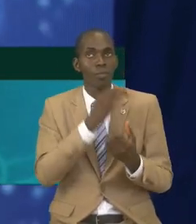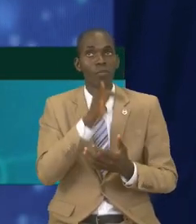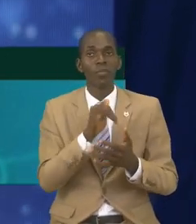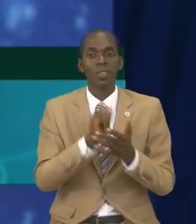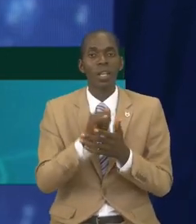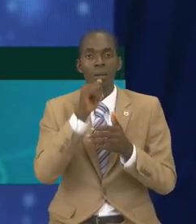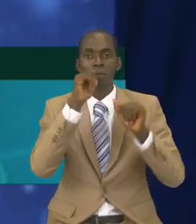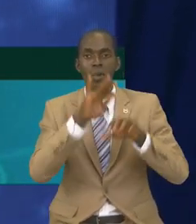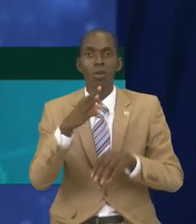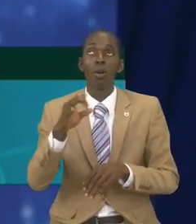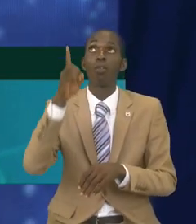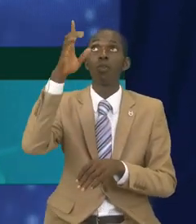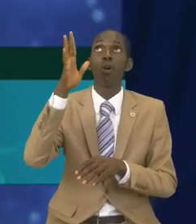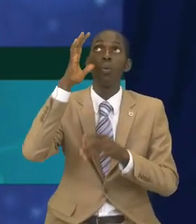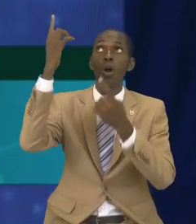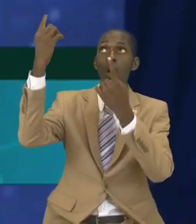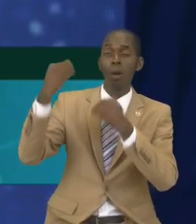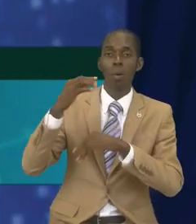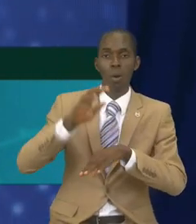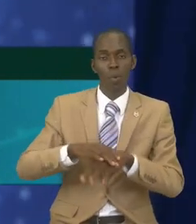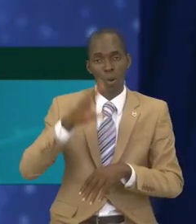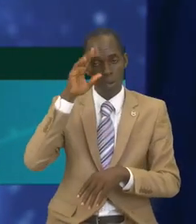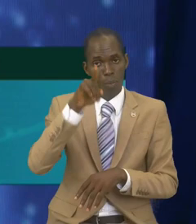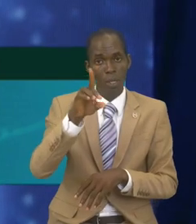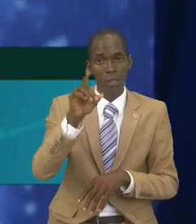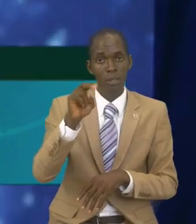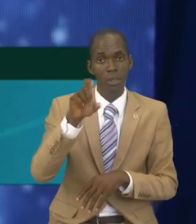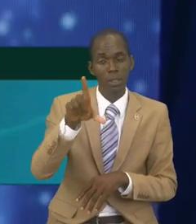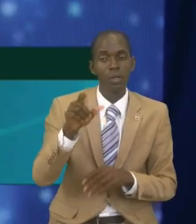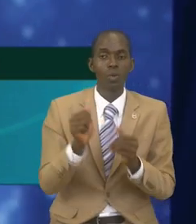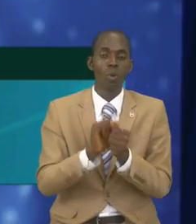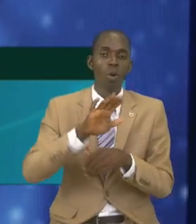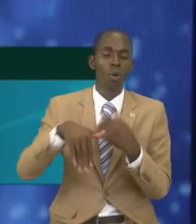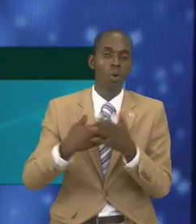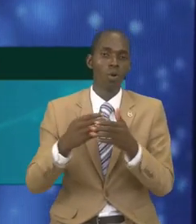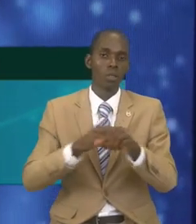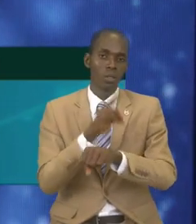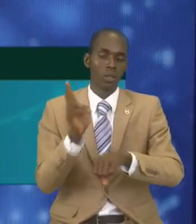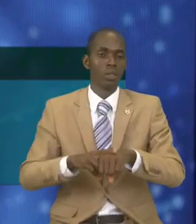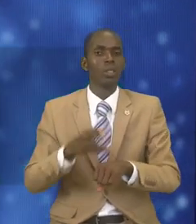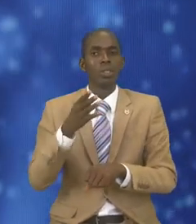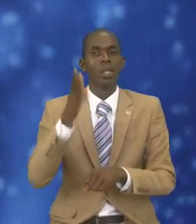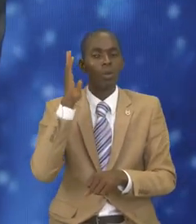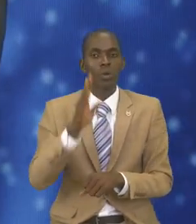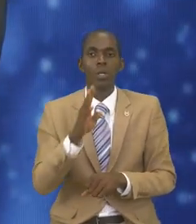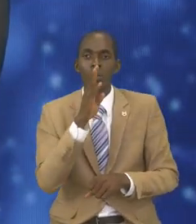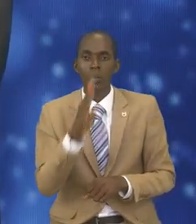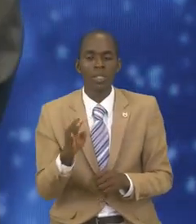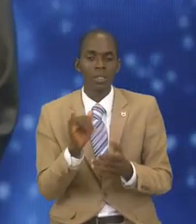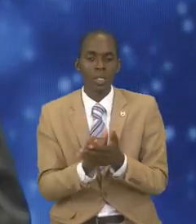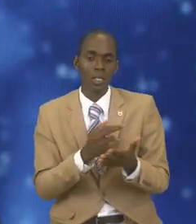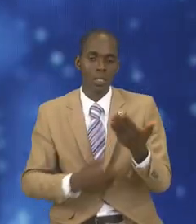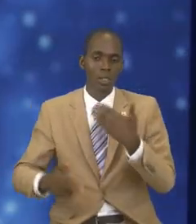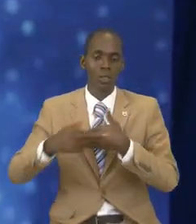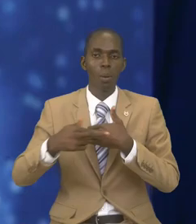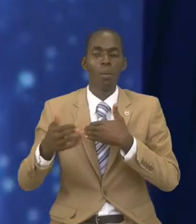God will come upon him and upon the nation. There'll be restoration from captivity, and they'll get to